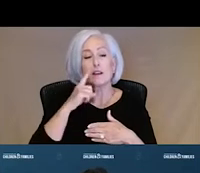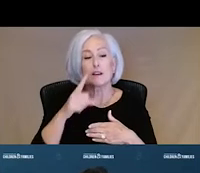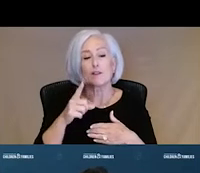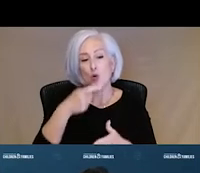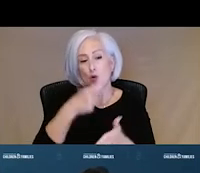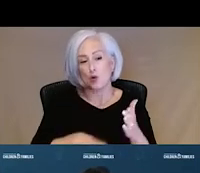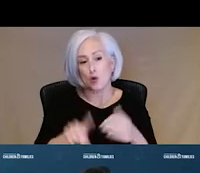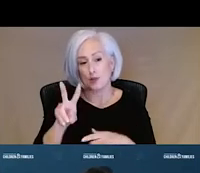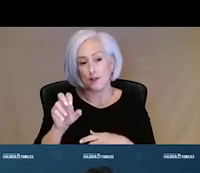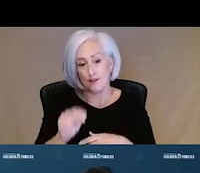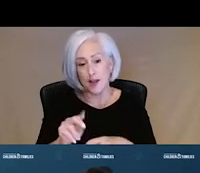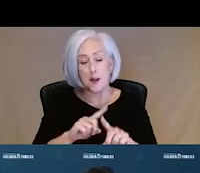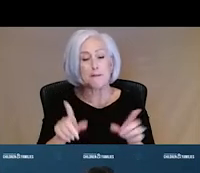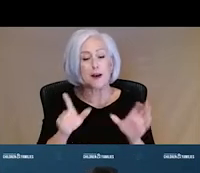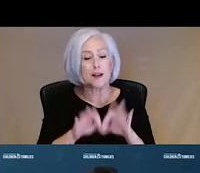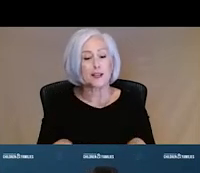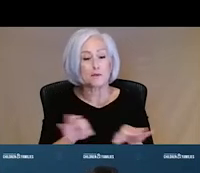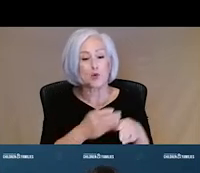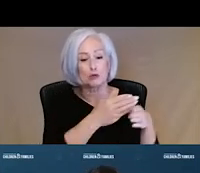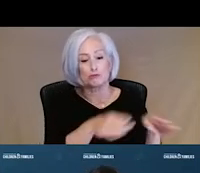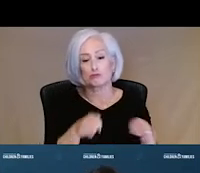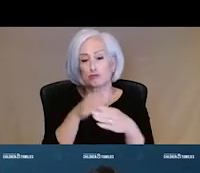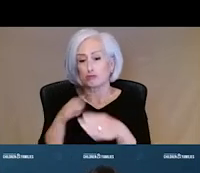across the various grants that you're using.